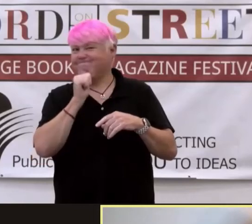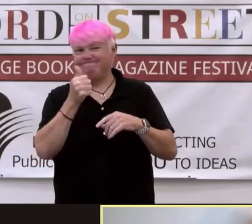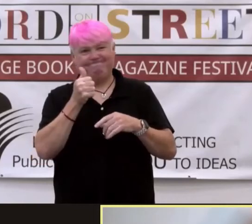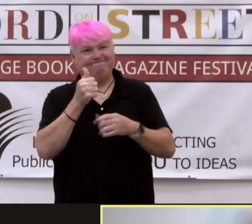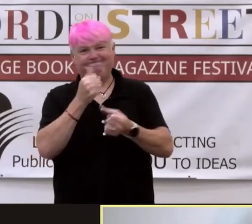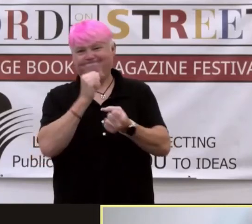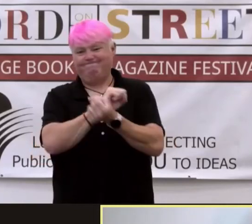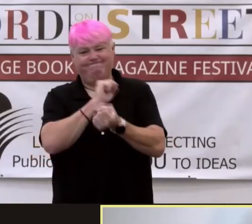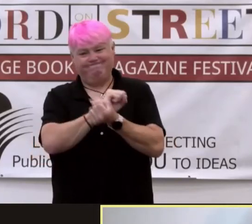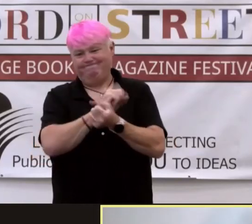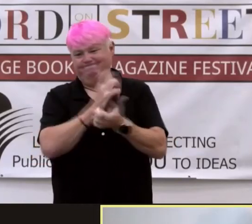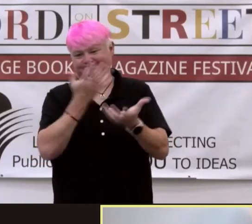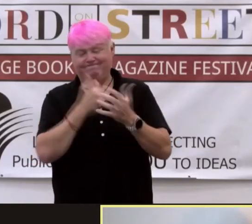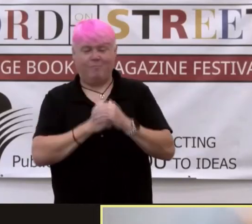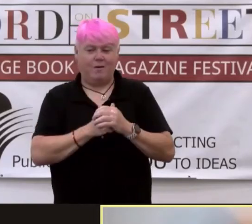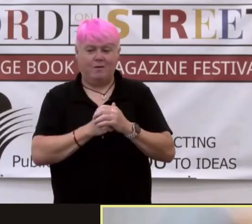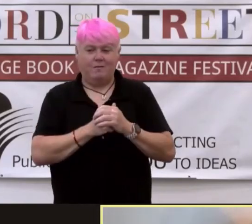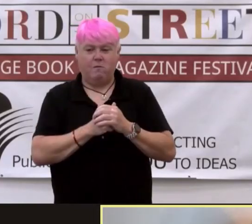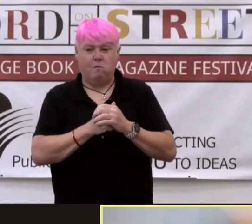failed badly.